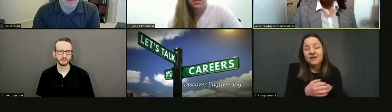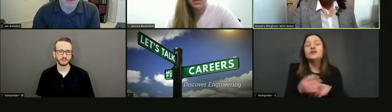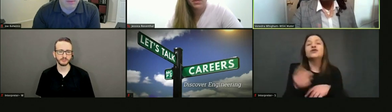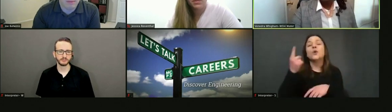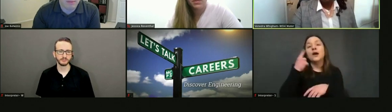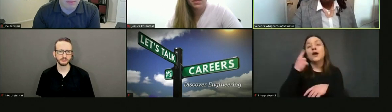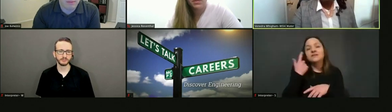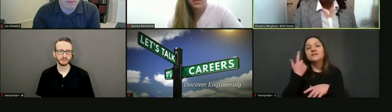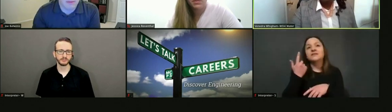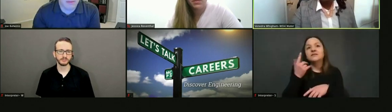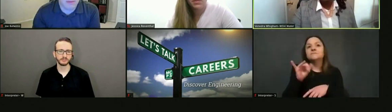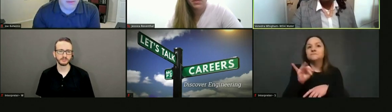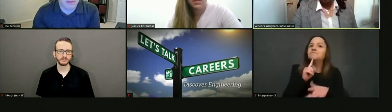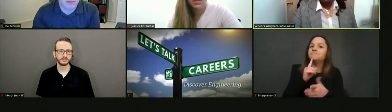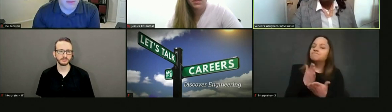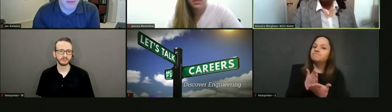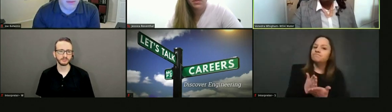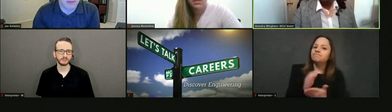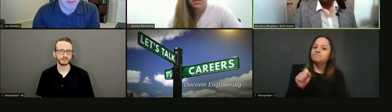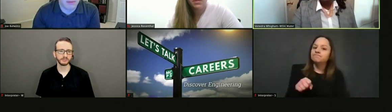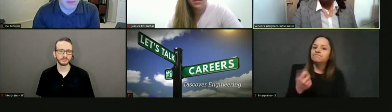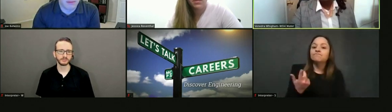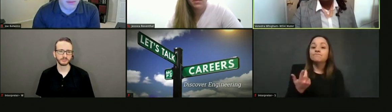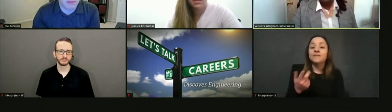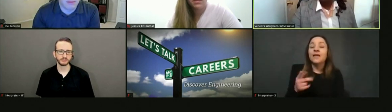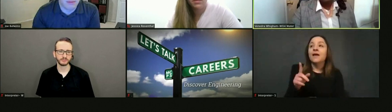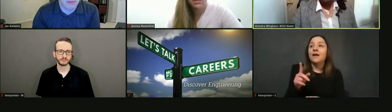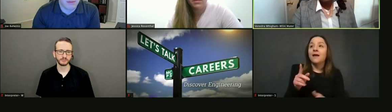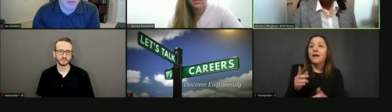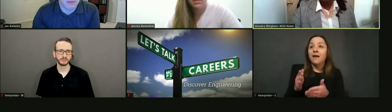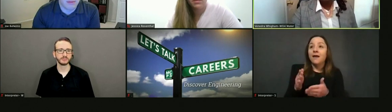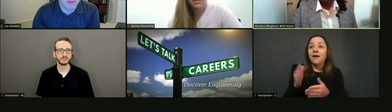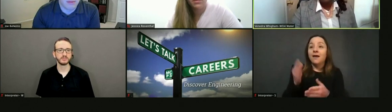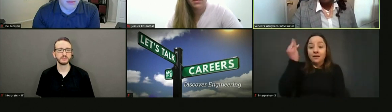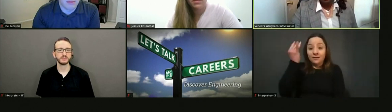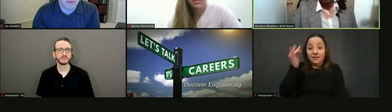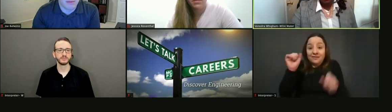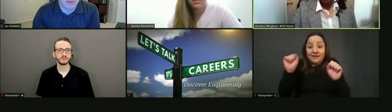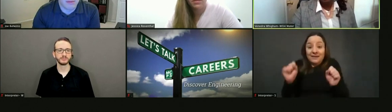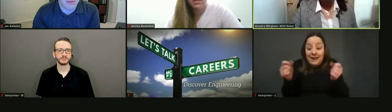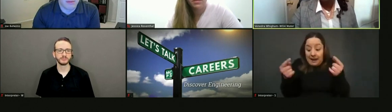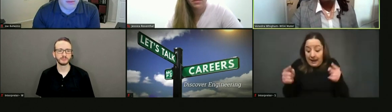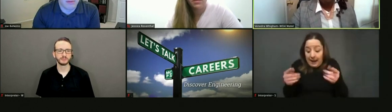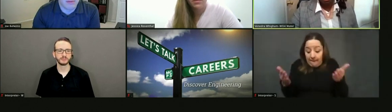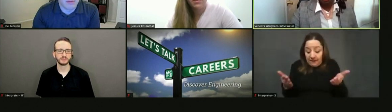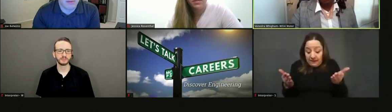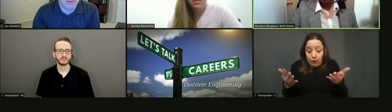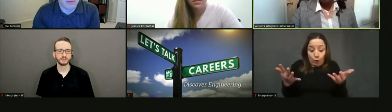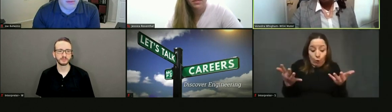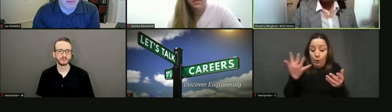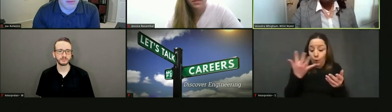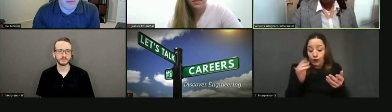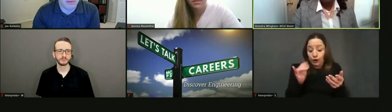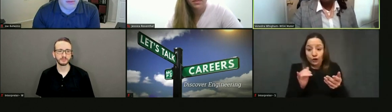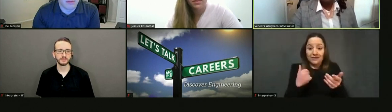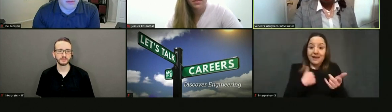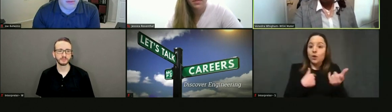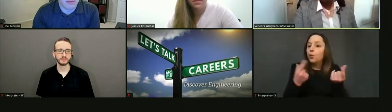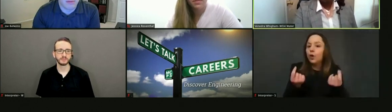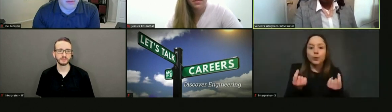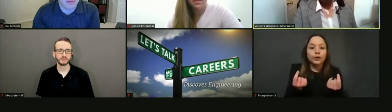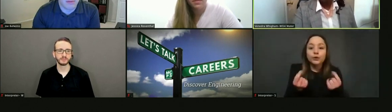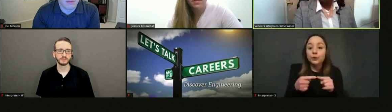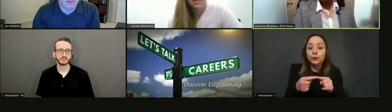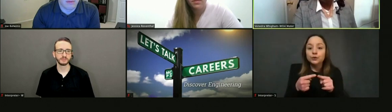that that's a part of it, is asking the question, could that happen here? And if so, what does it look like? And can we do something to hedge